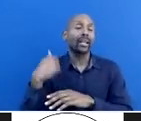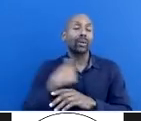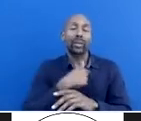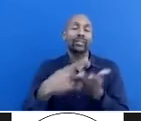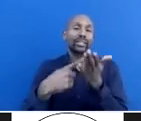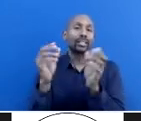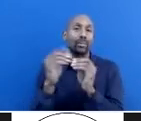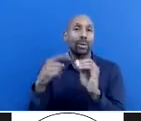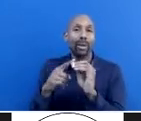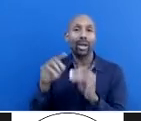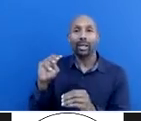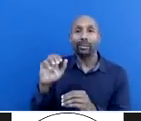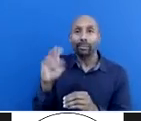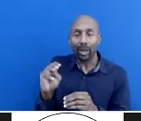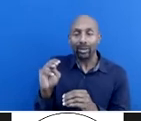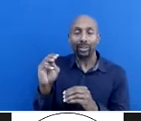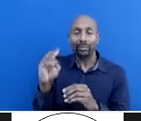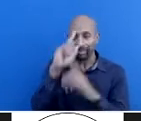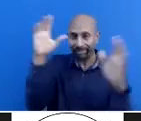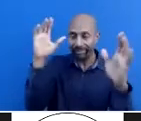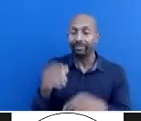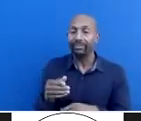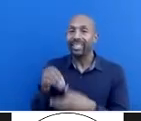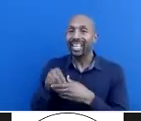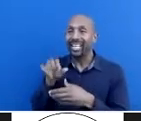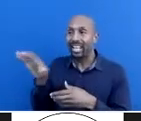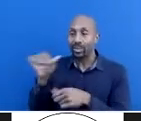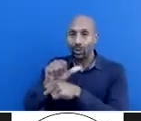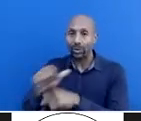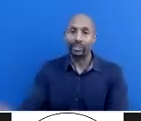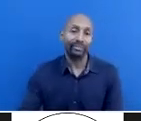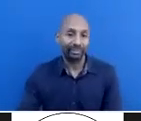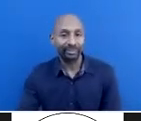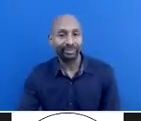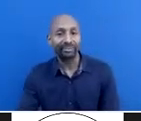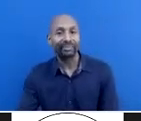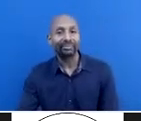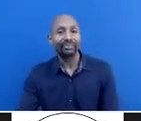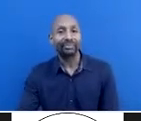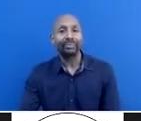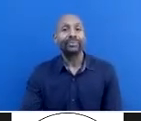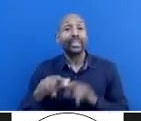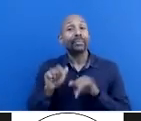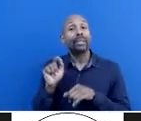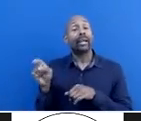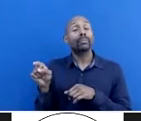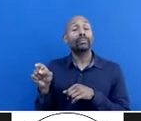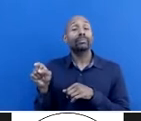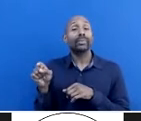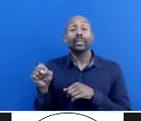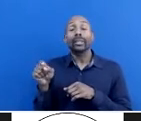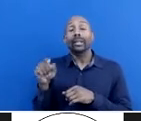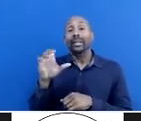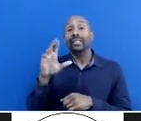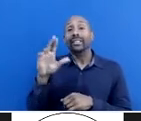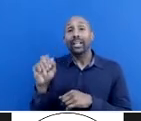Cyrus's art is also visually evocative of the musical and cultural landscape that